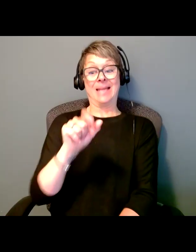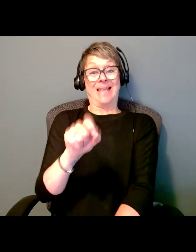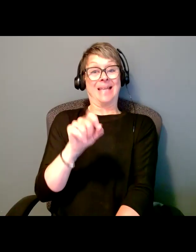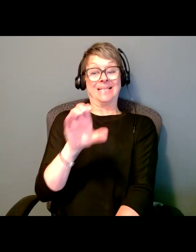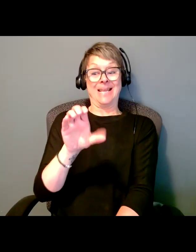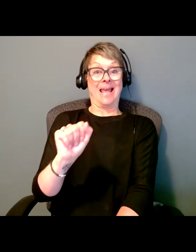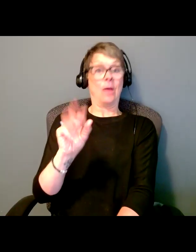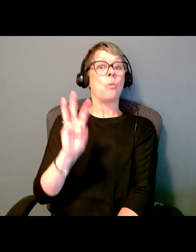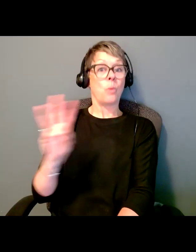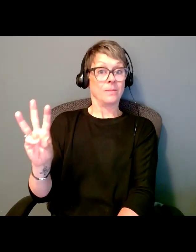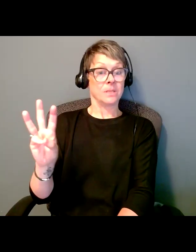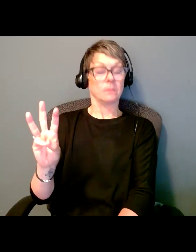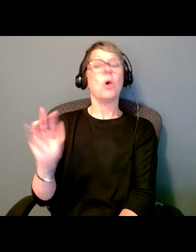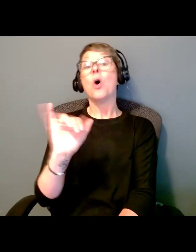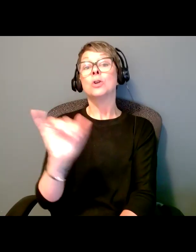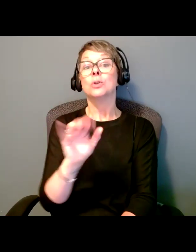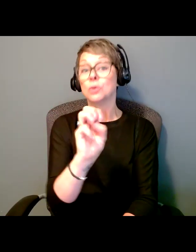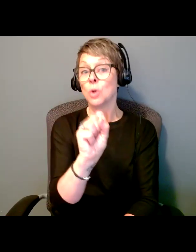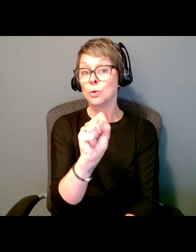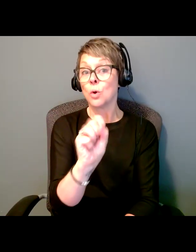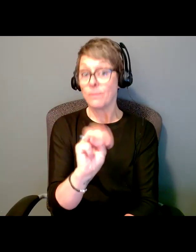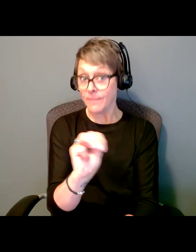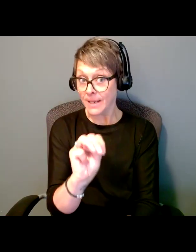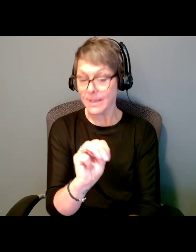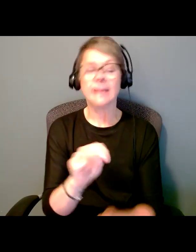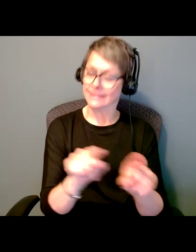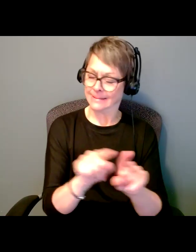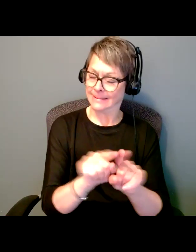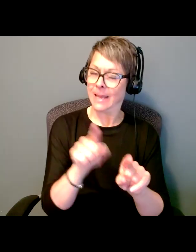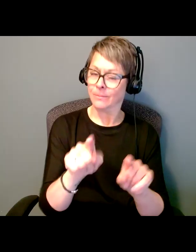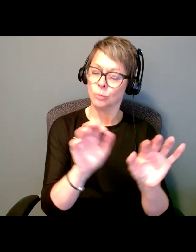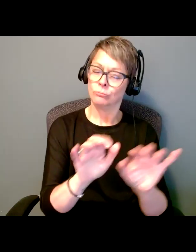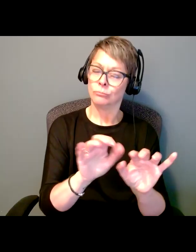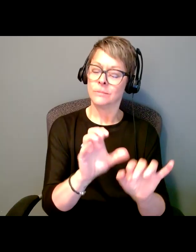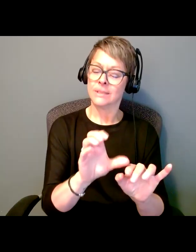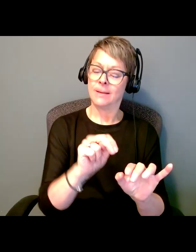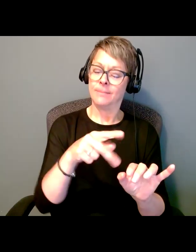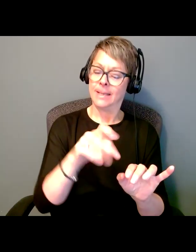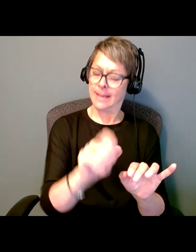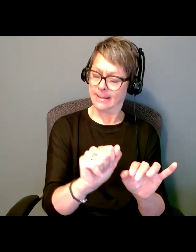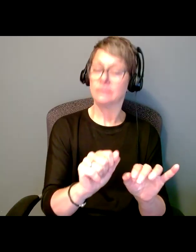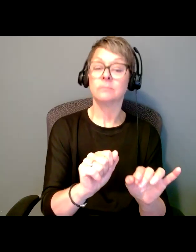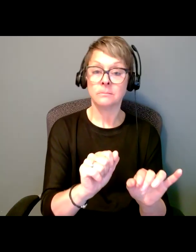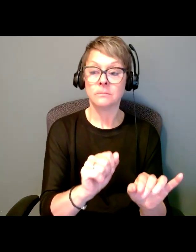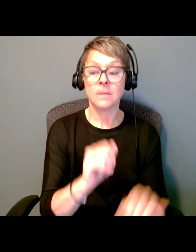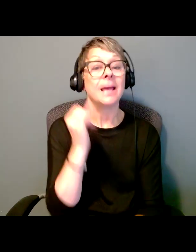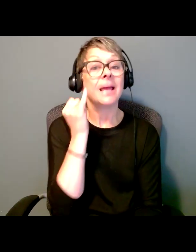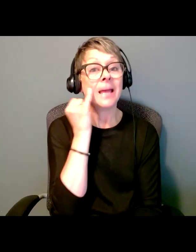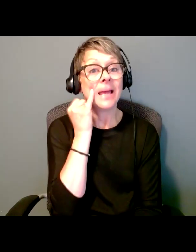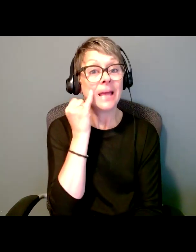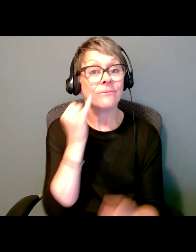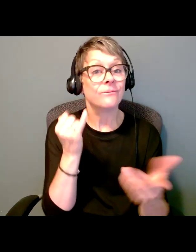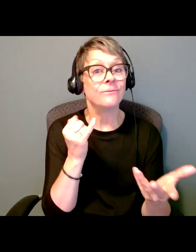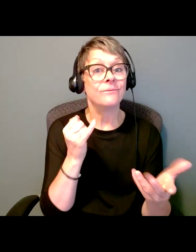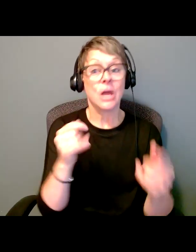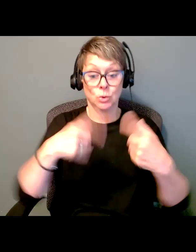cnpea.ca. We're also on social media around with the same handle, CNPEA. If you are, I'll just do a very quick plug. If